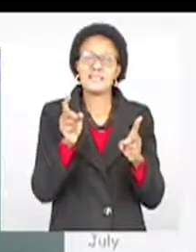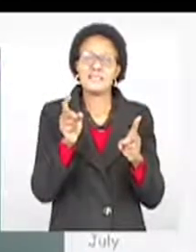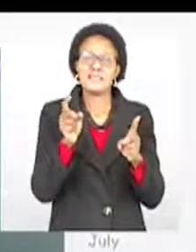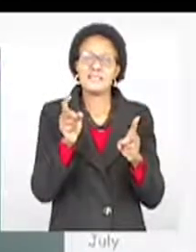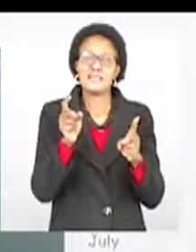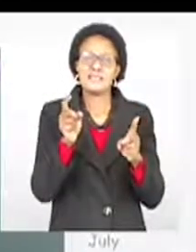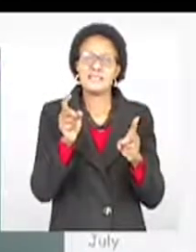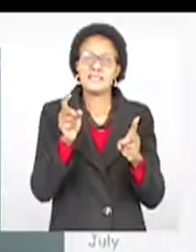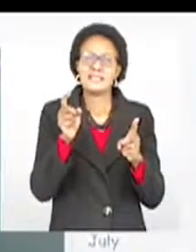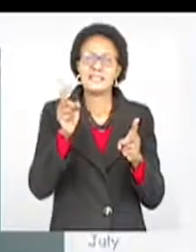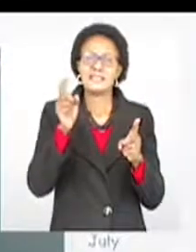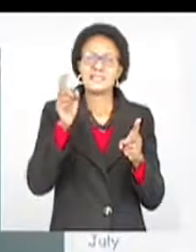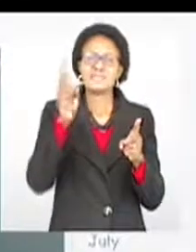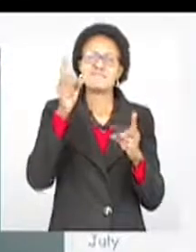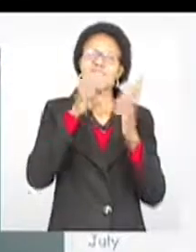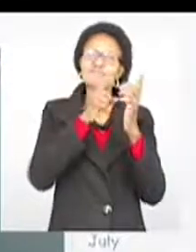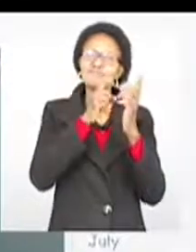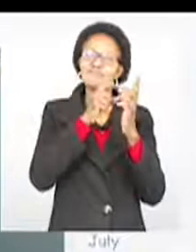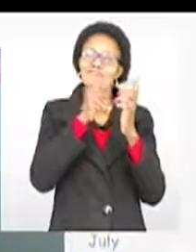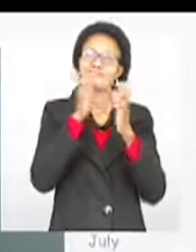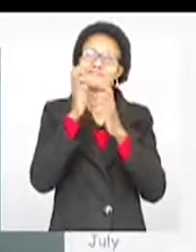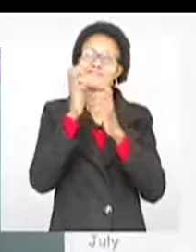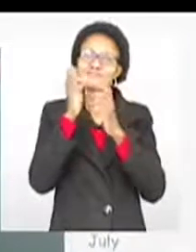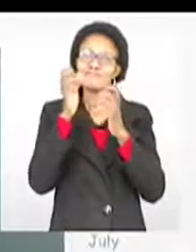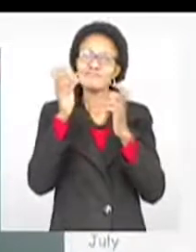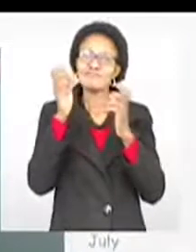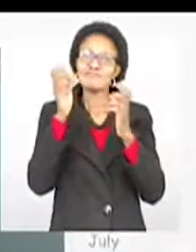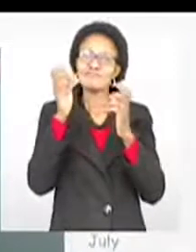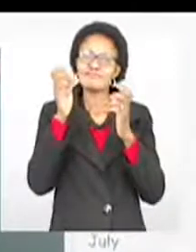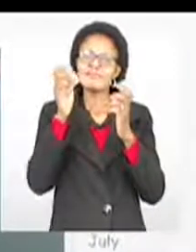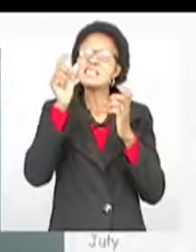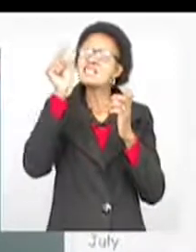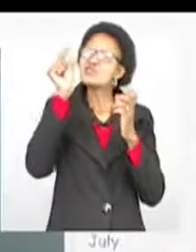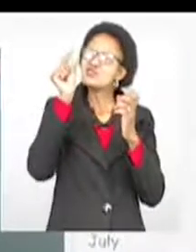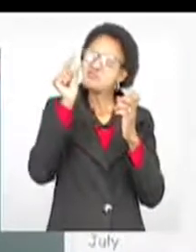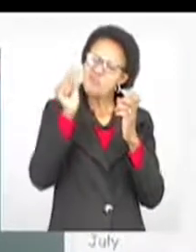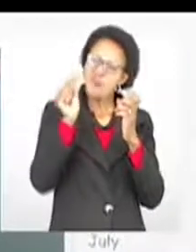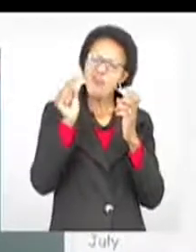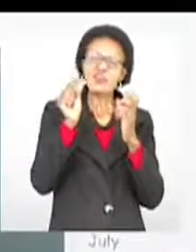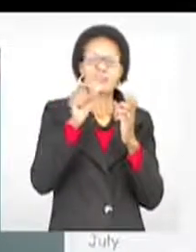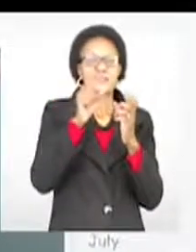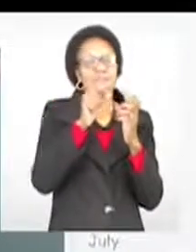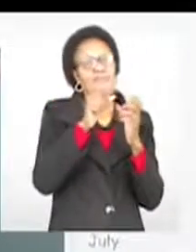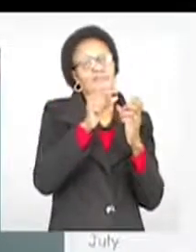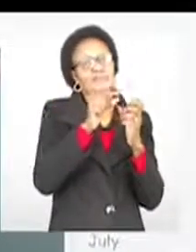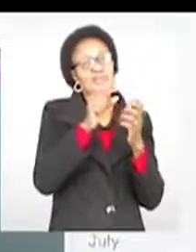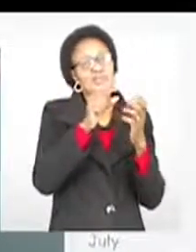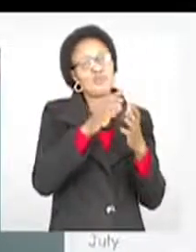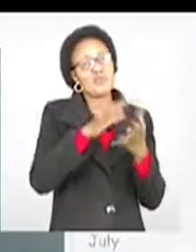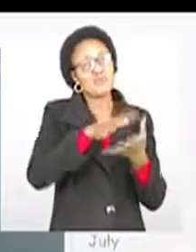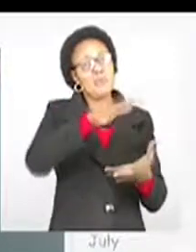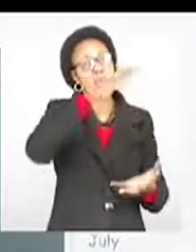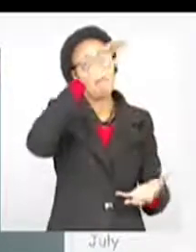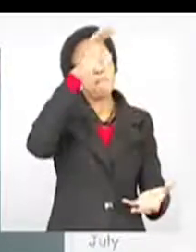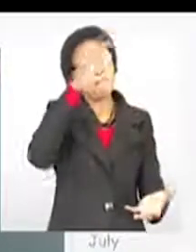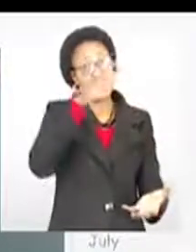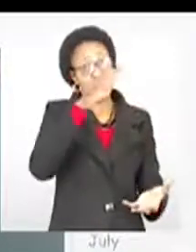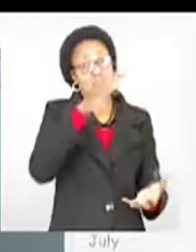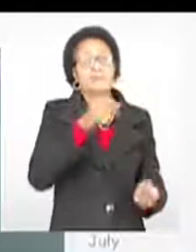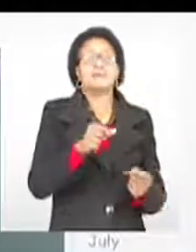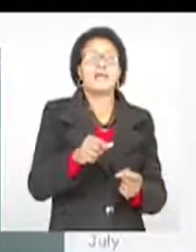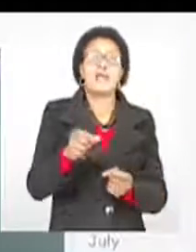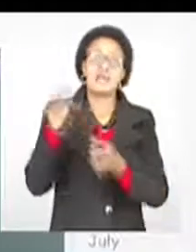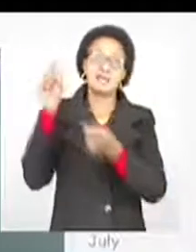my sanitizer is small. Can you see the difference?